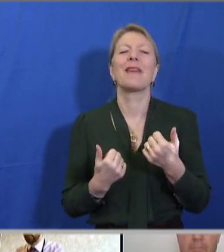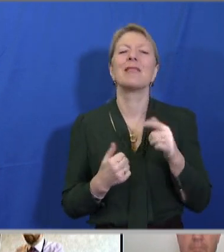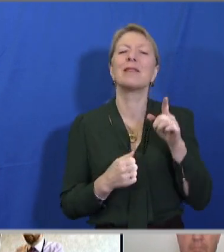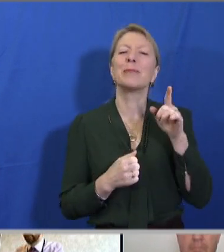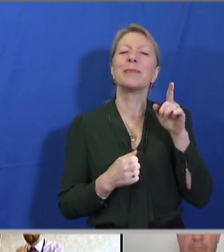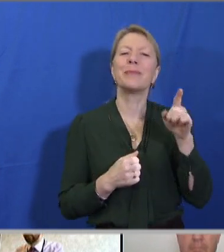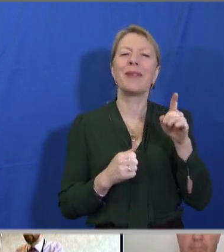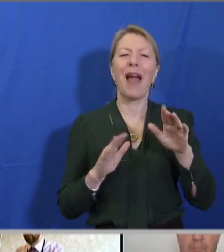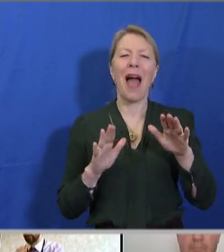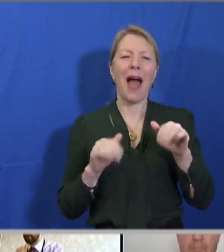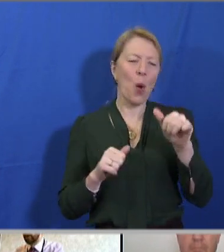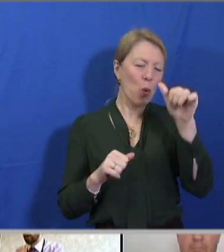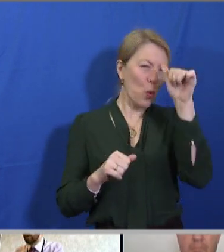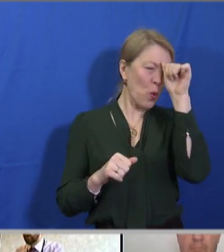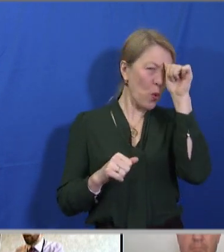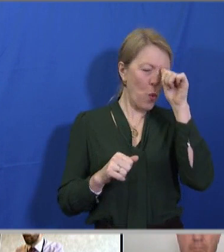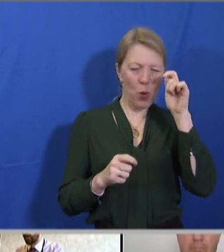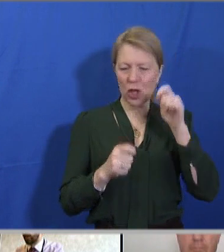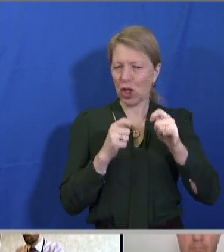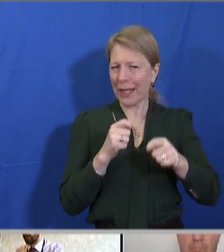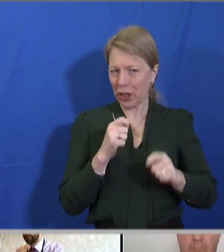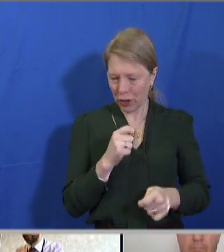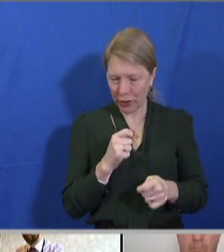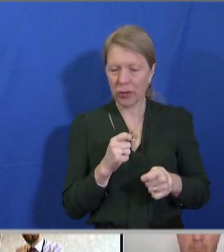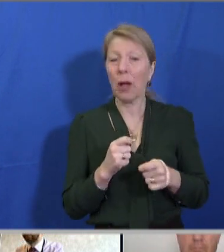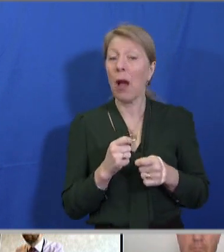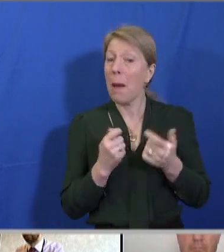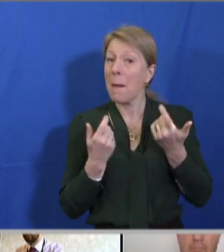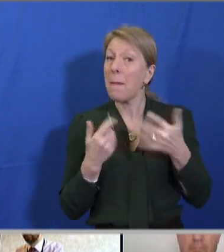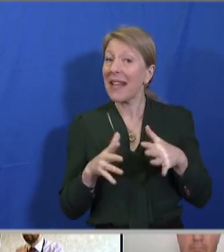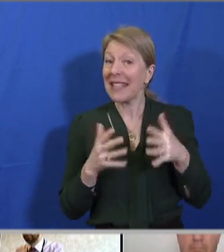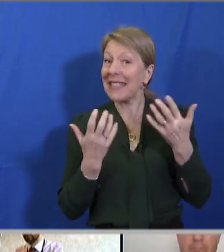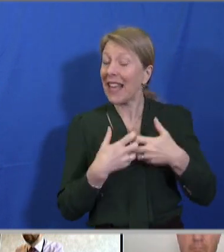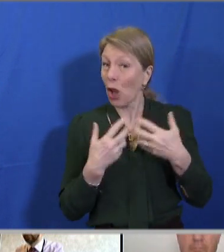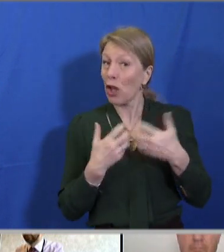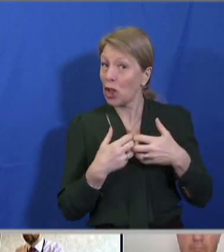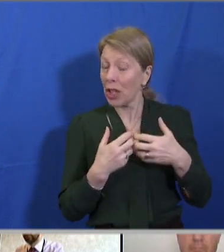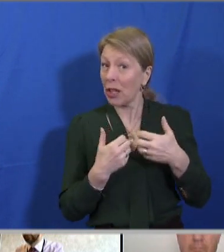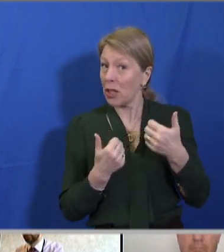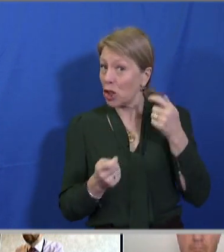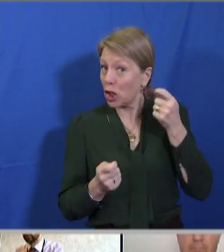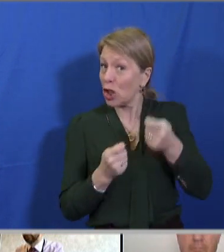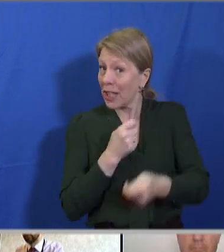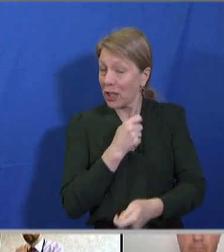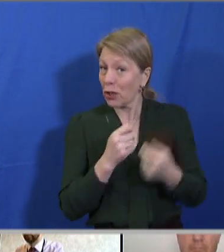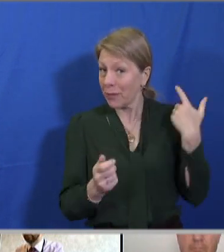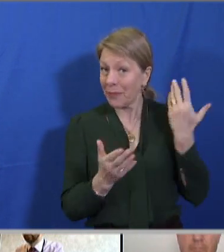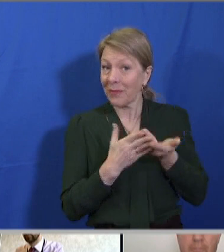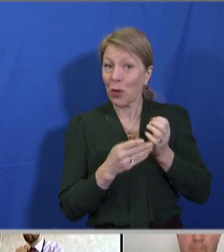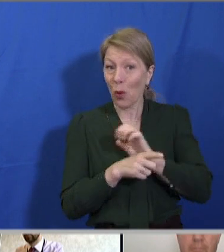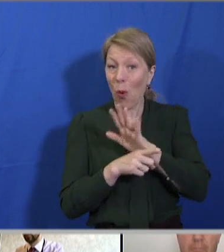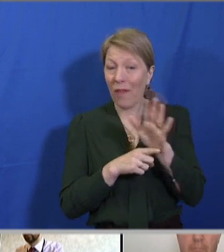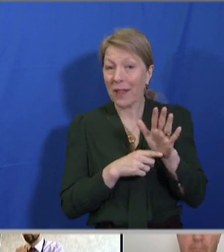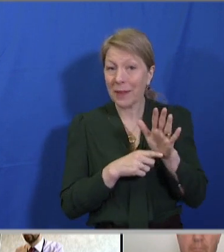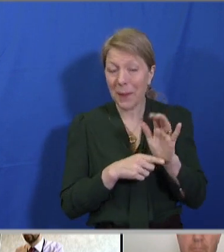forward, we did see some changes in regards to the utilisation of technology, especially in regards to bringing patients forward at short